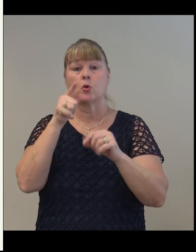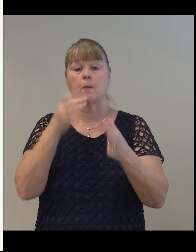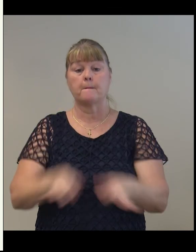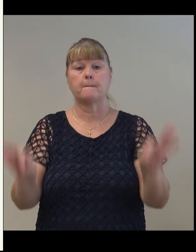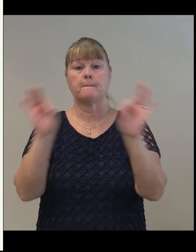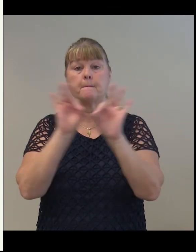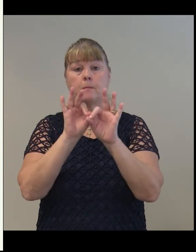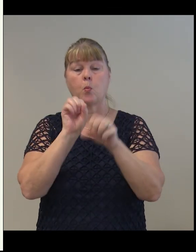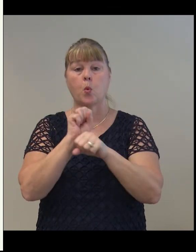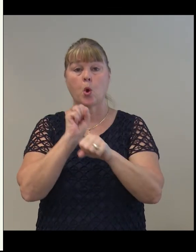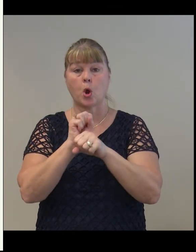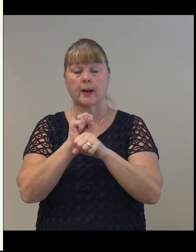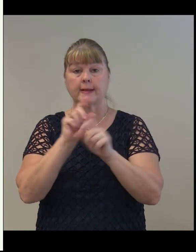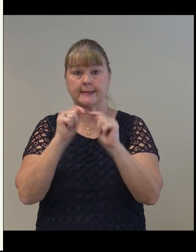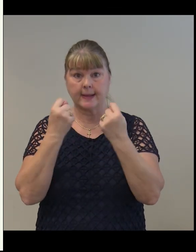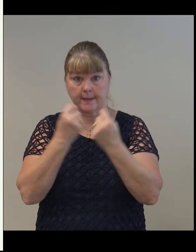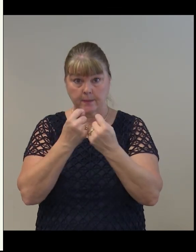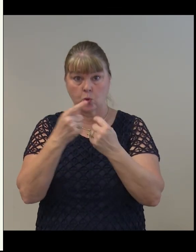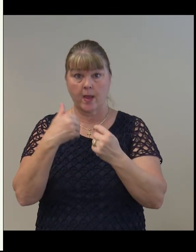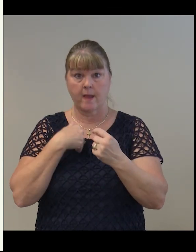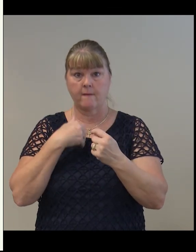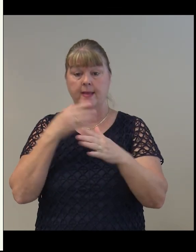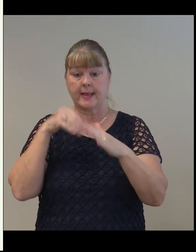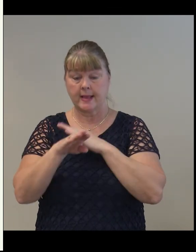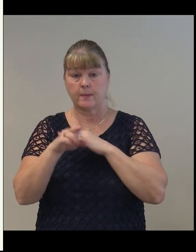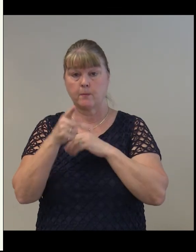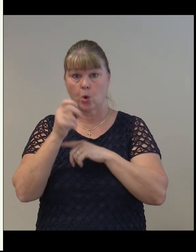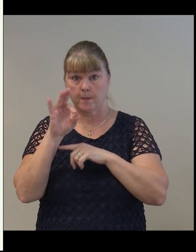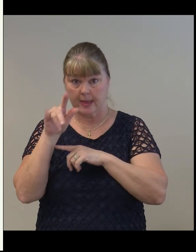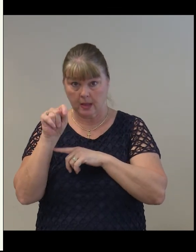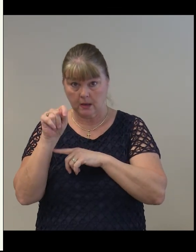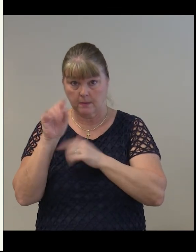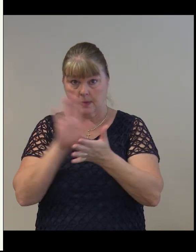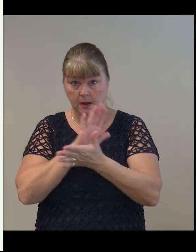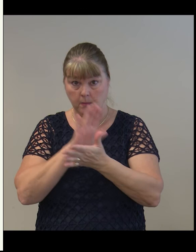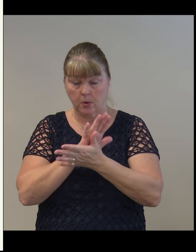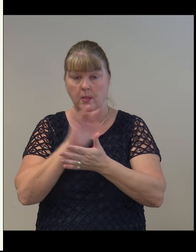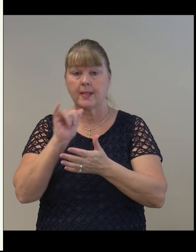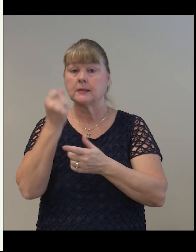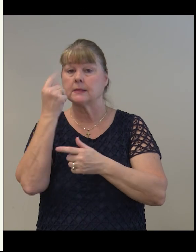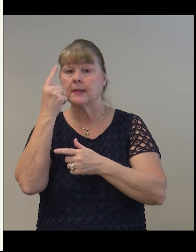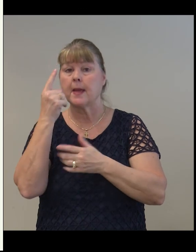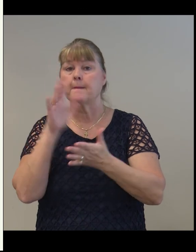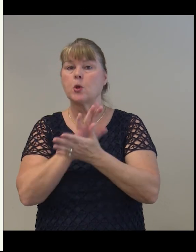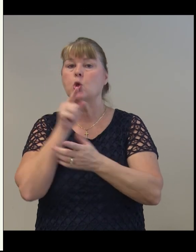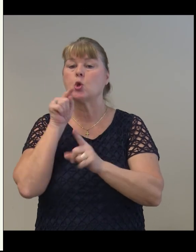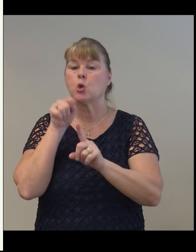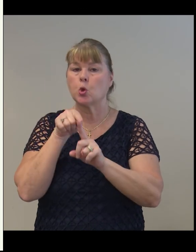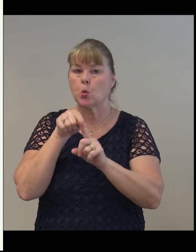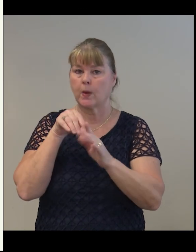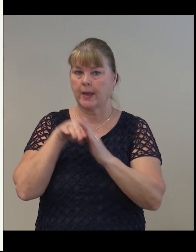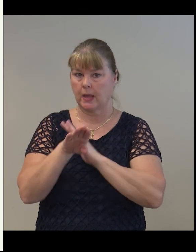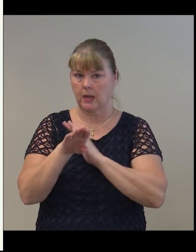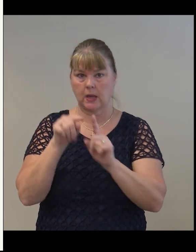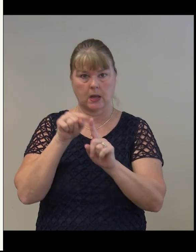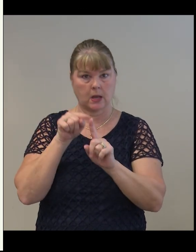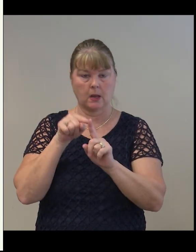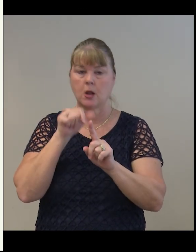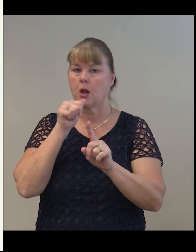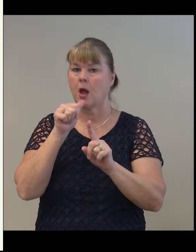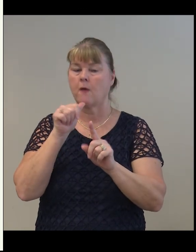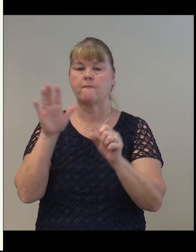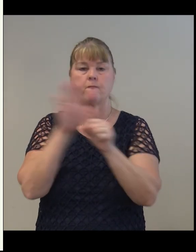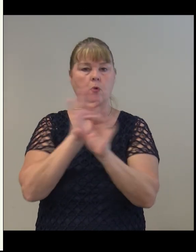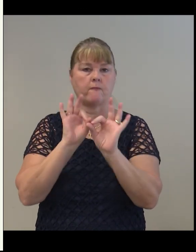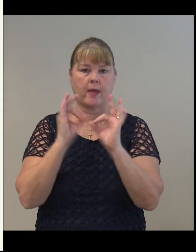critical workforce team and you have a reentry permit, you need to understand that that permit gets you in. It